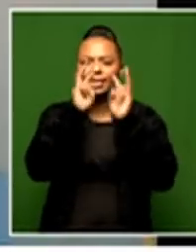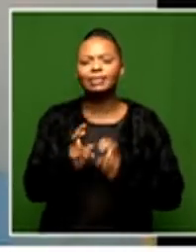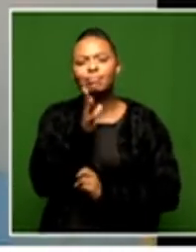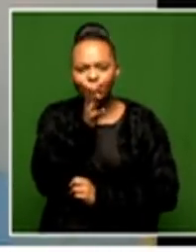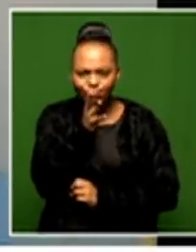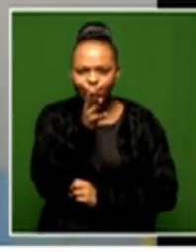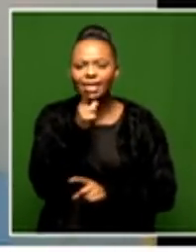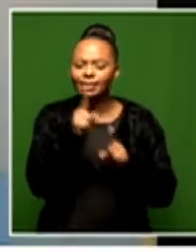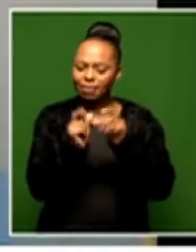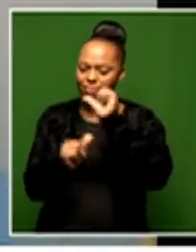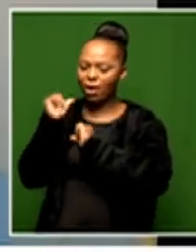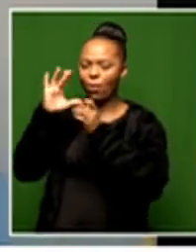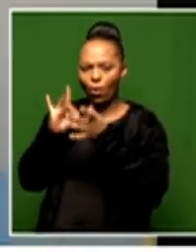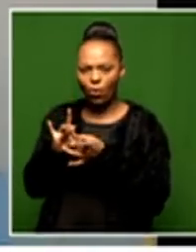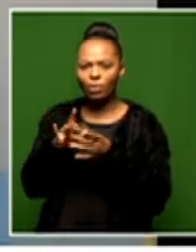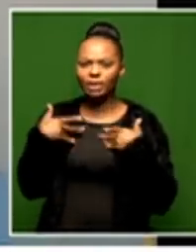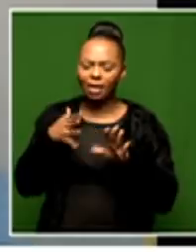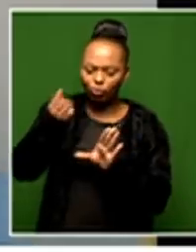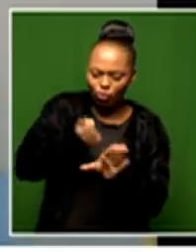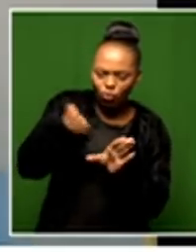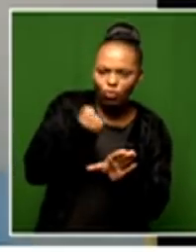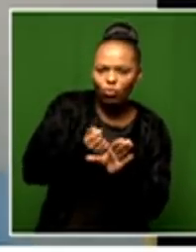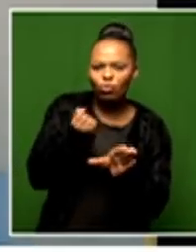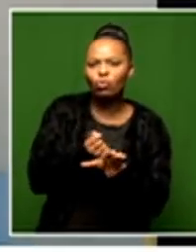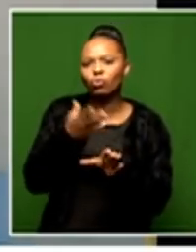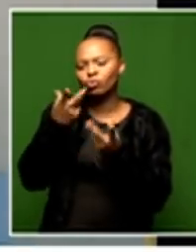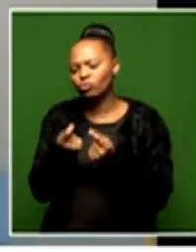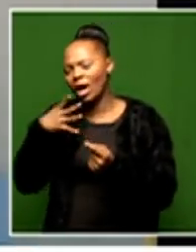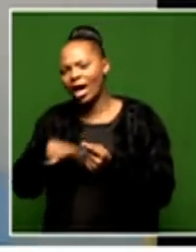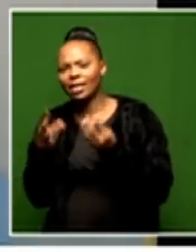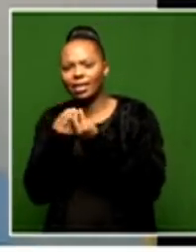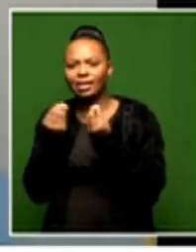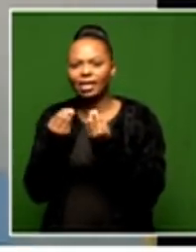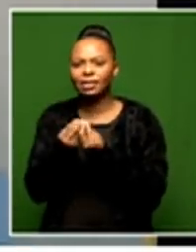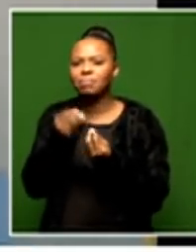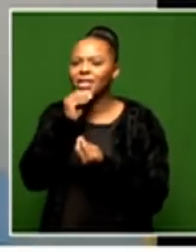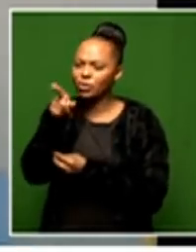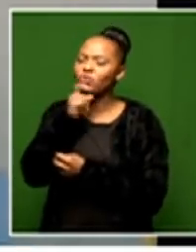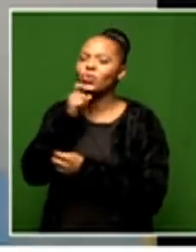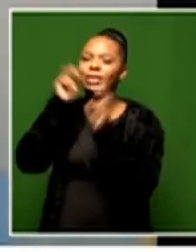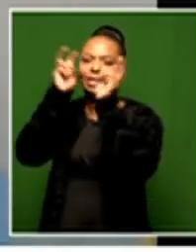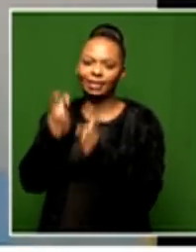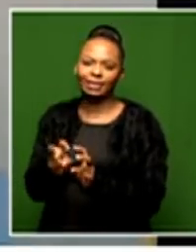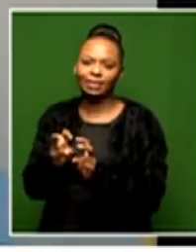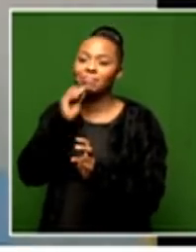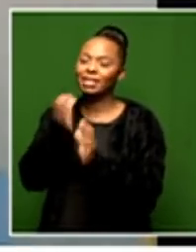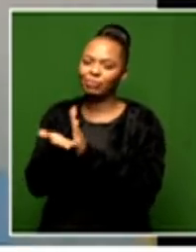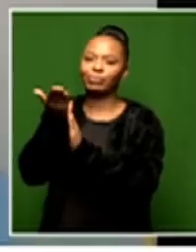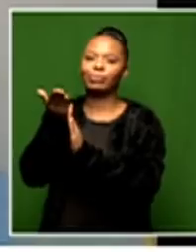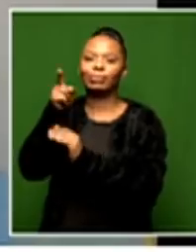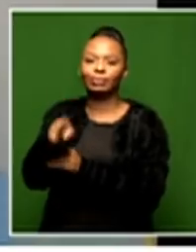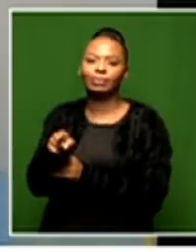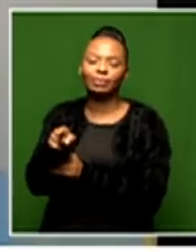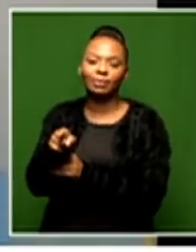coming home. You get home, start to cook dinner, do a few other odds and ends that need electricity, and there'd be a spike in demand.